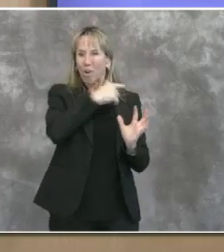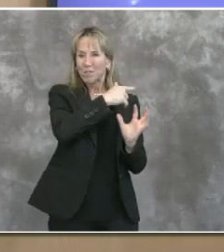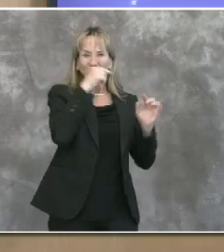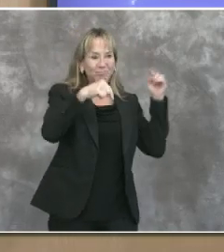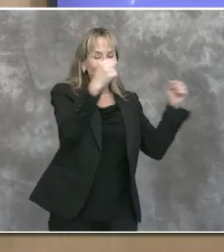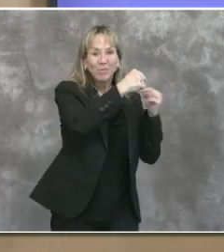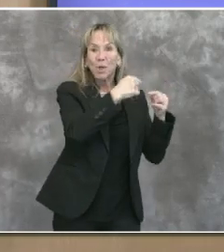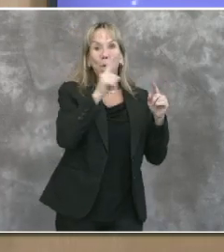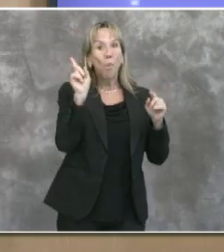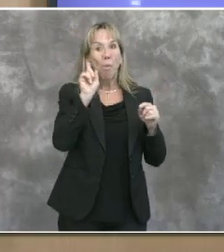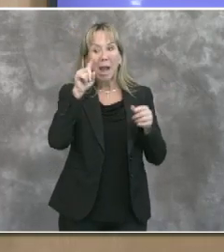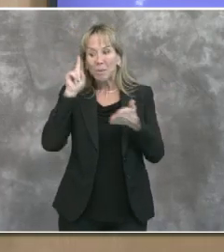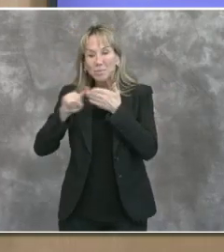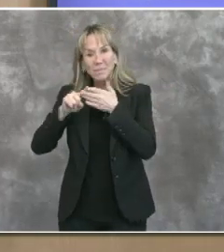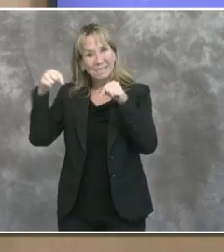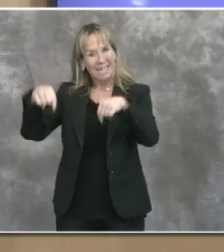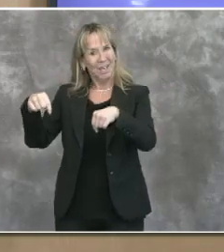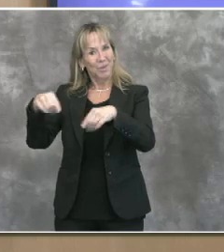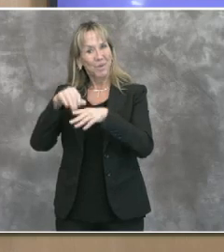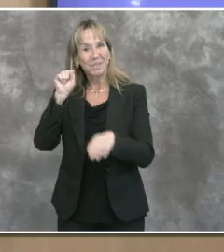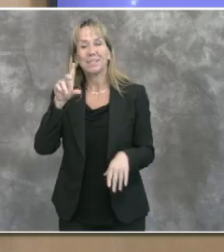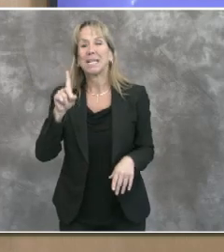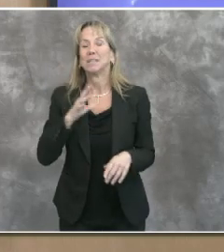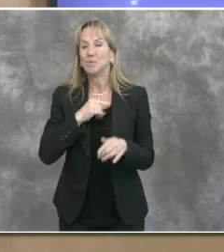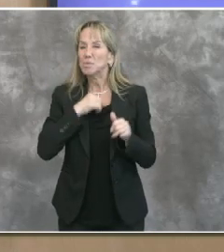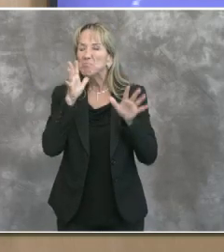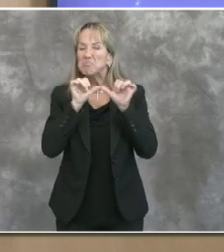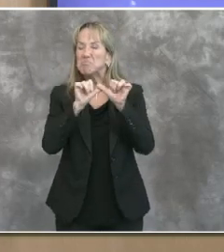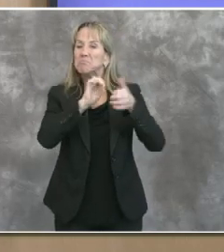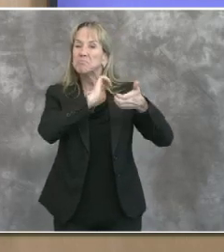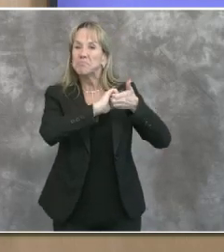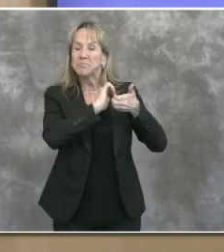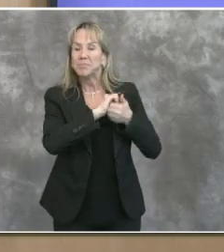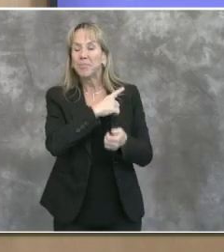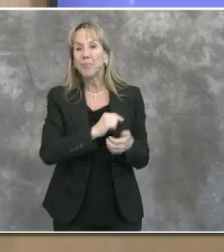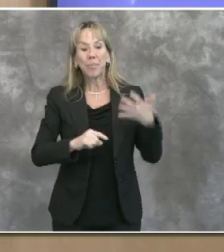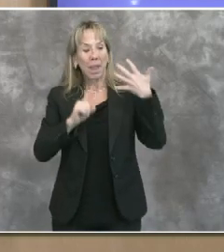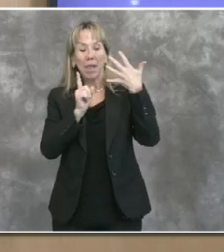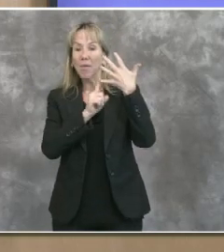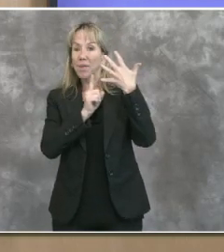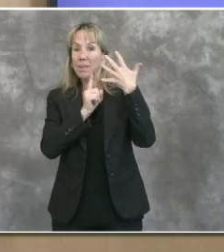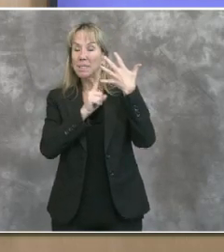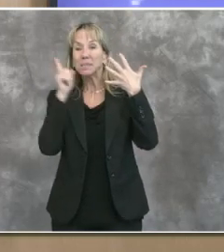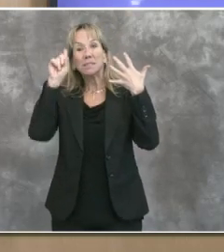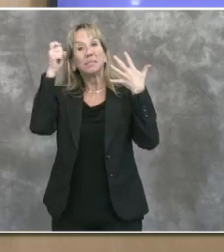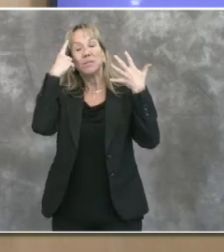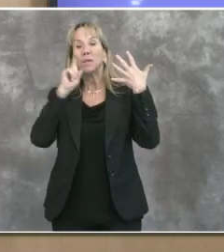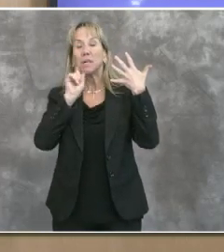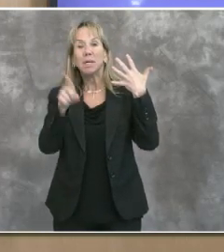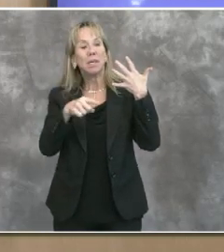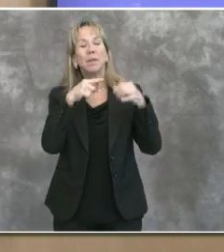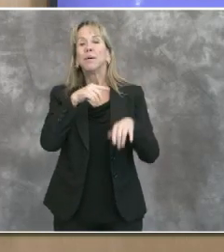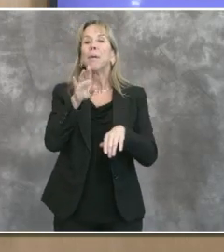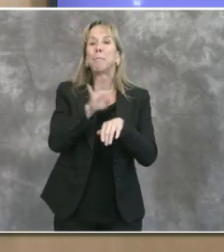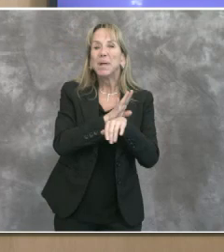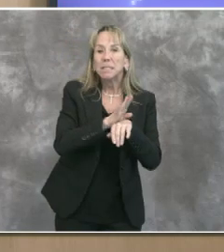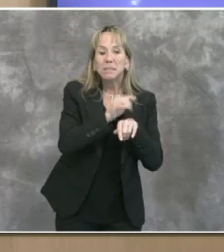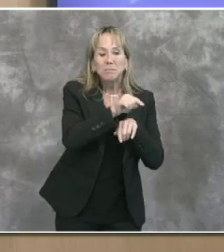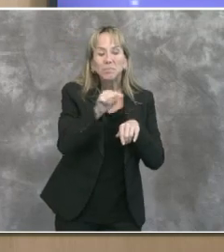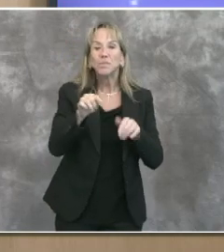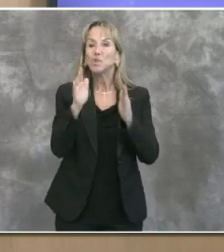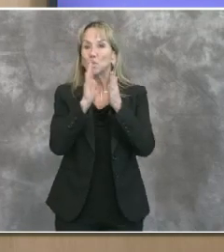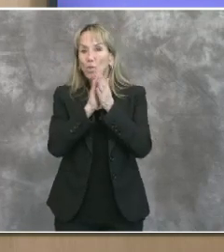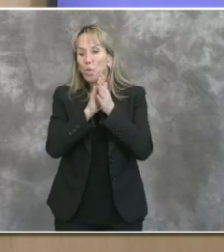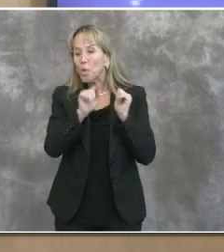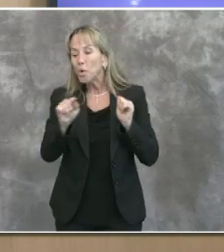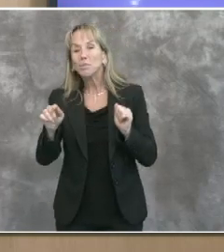we will continue to partner and work with them. The fifth area the governor outlined was the ability for businesses, schools, and child care facilities to